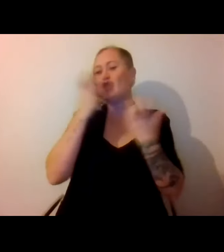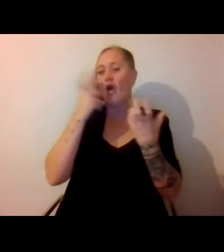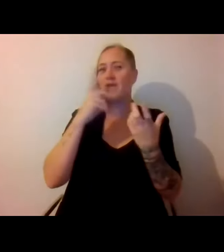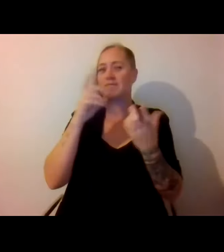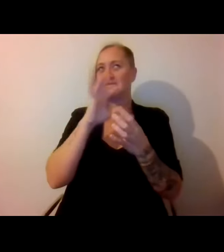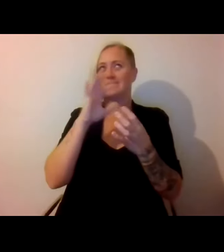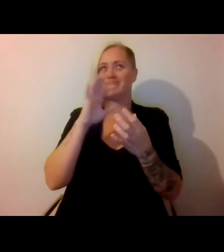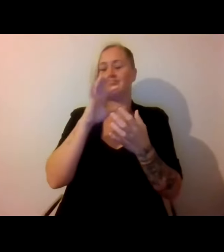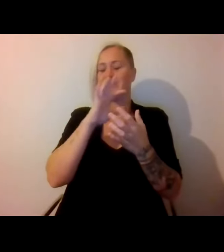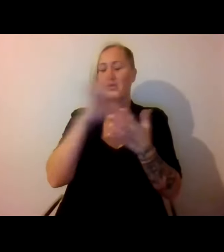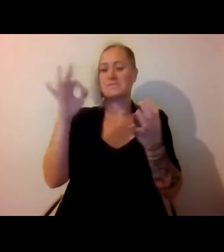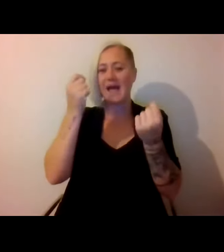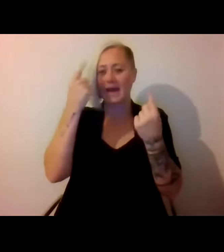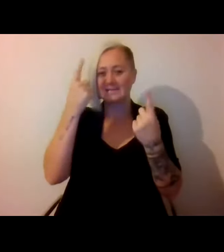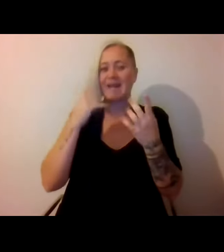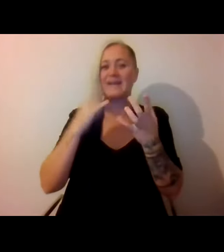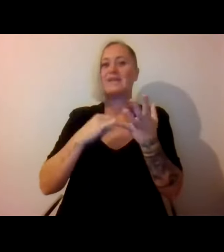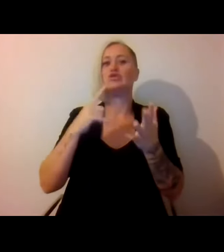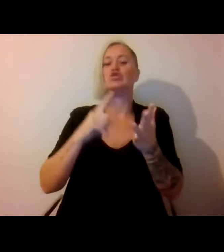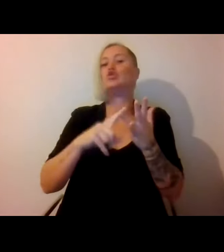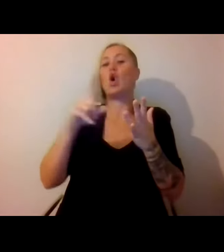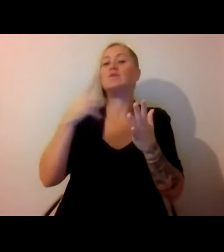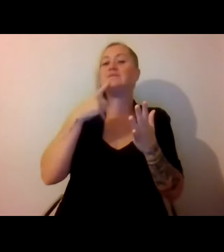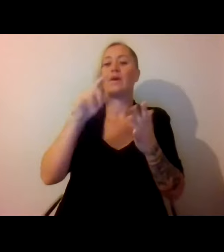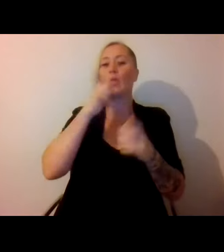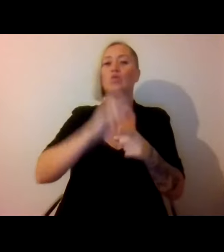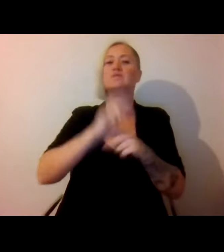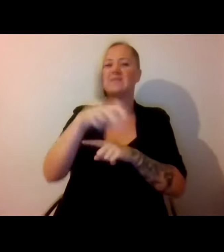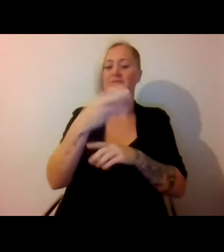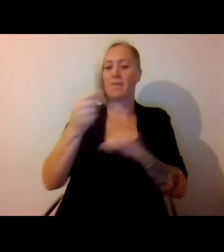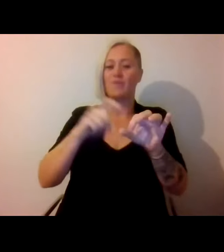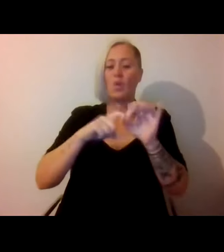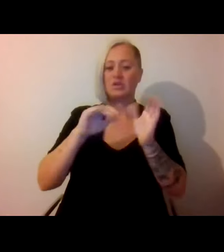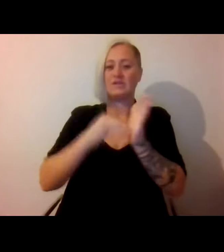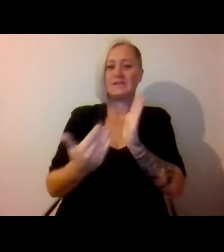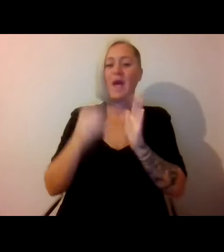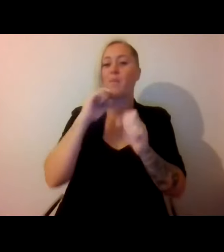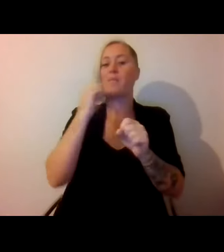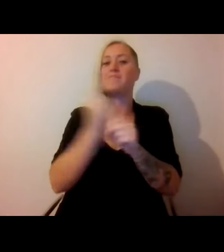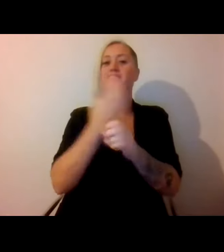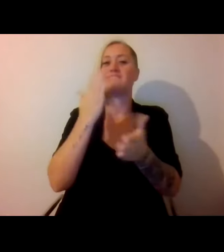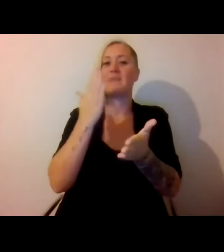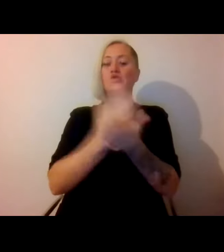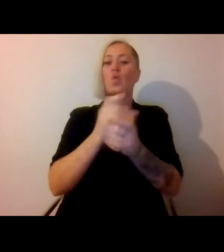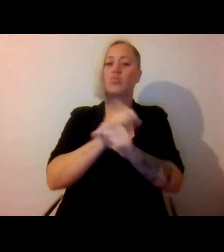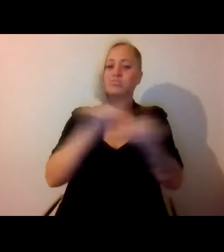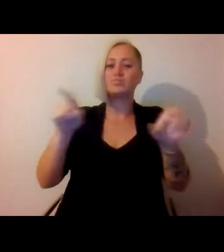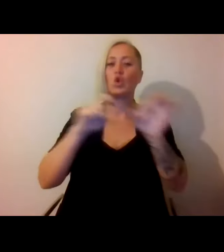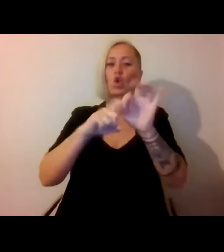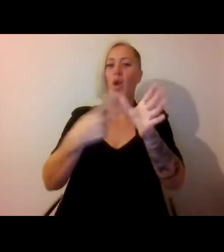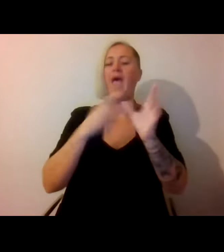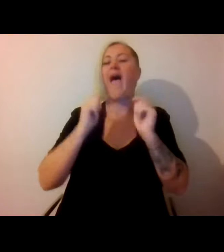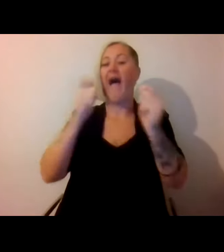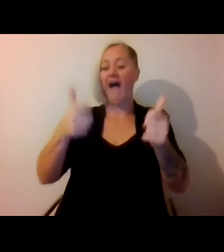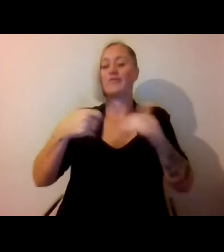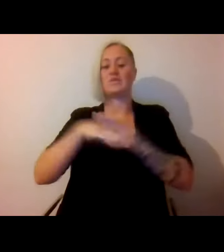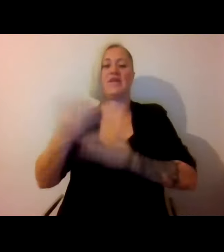is we'll skip ahead the questions now, and we'll make sure that we release a Q&A section afterwards in the chat.